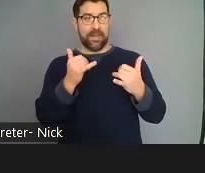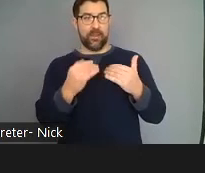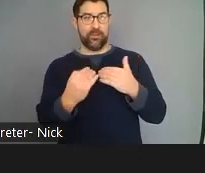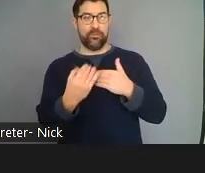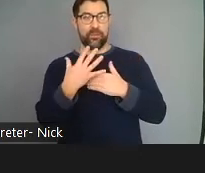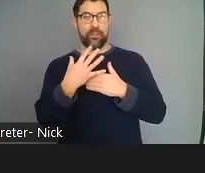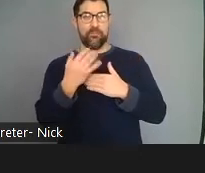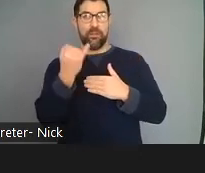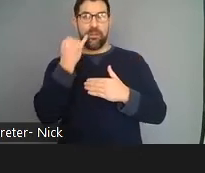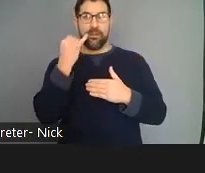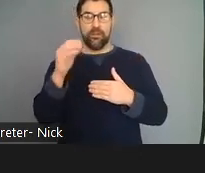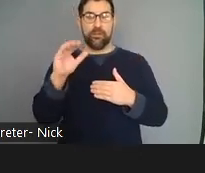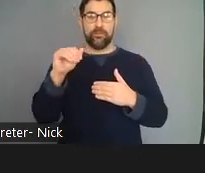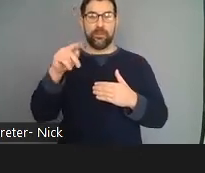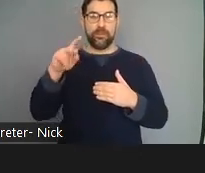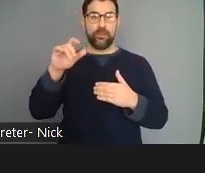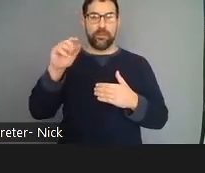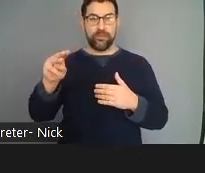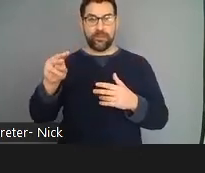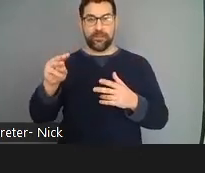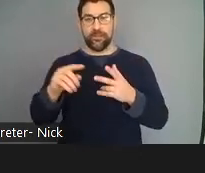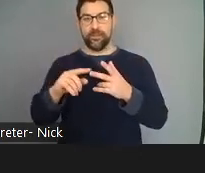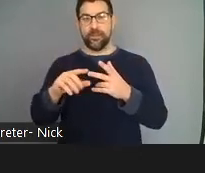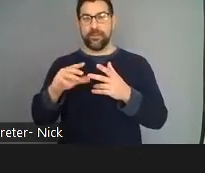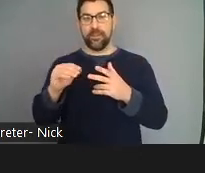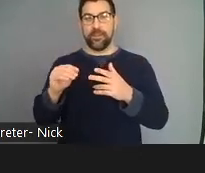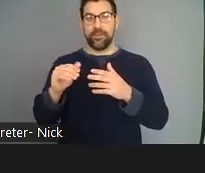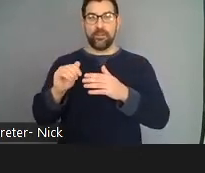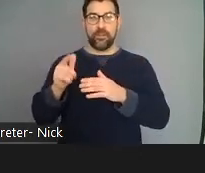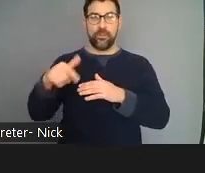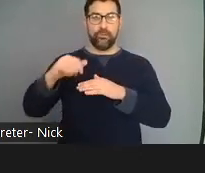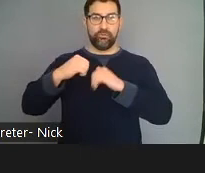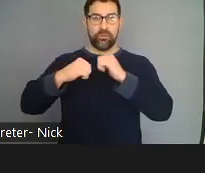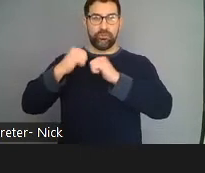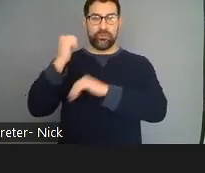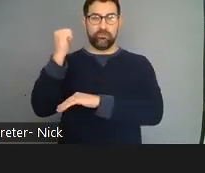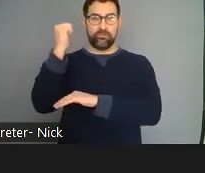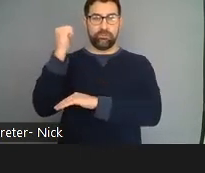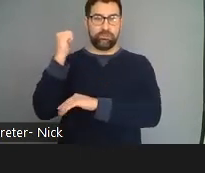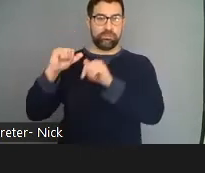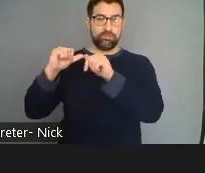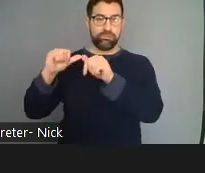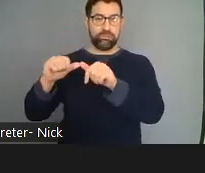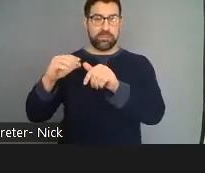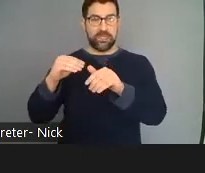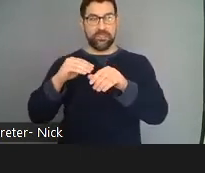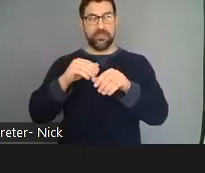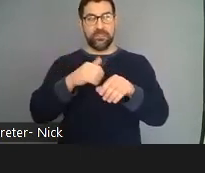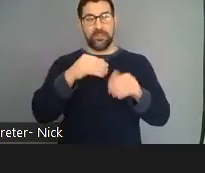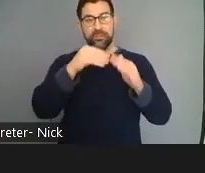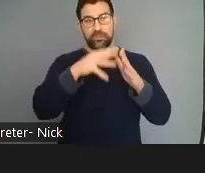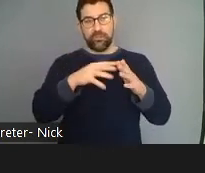of capitalism and kind of holding up those structures of, and along with that, dehumanizing students